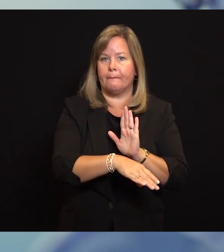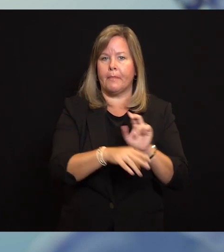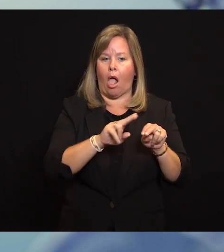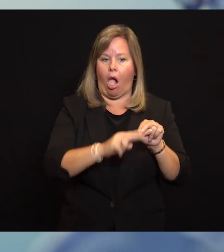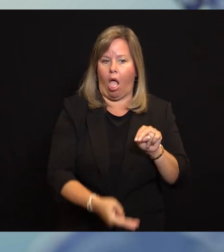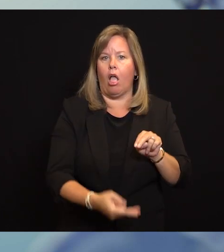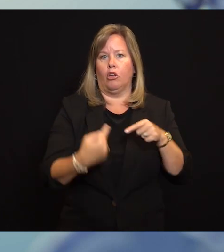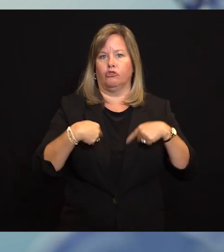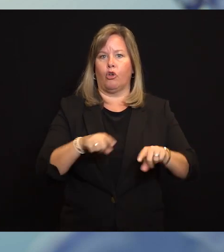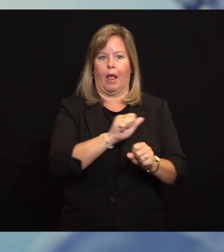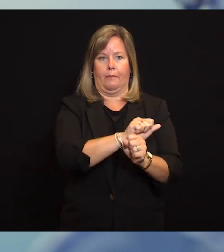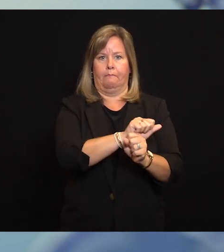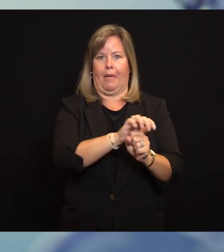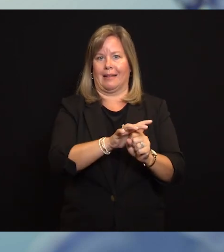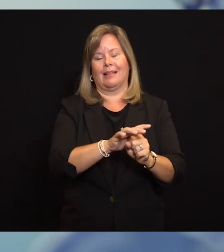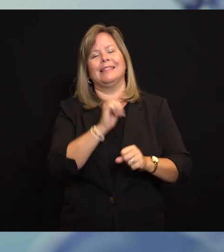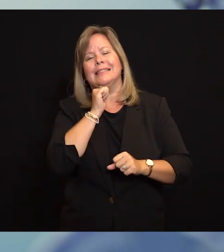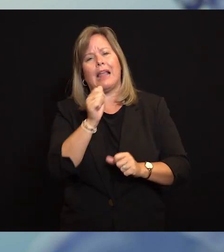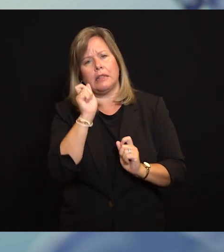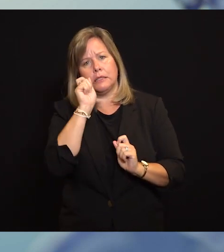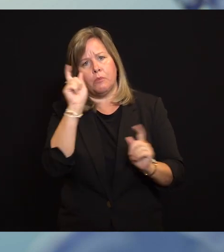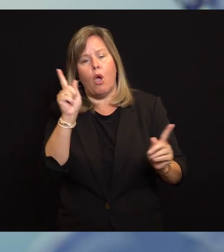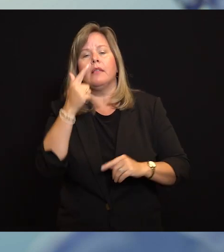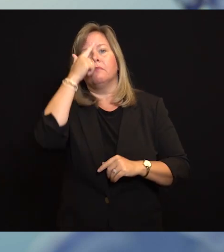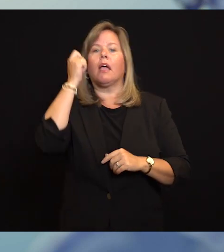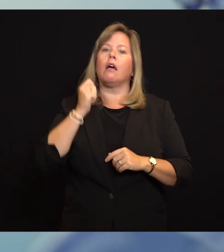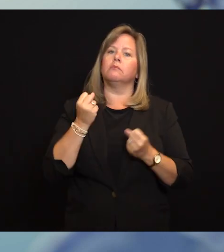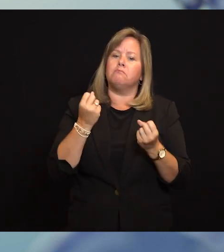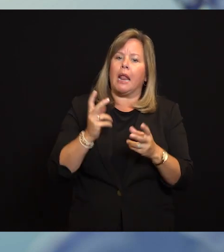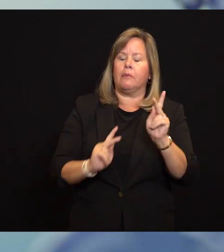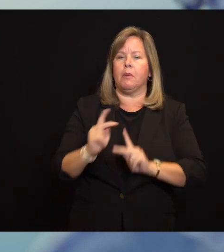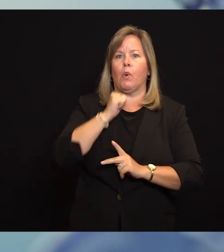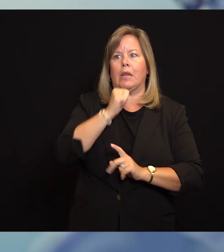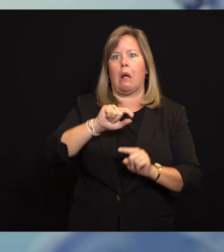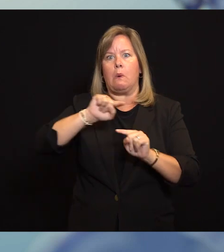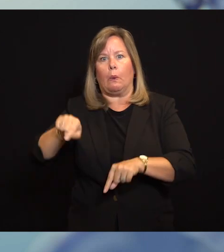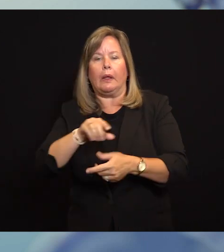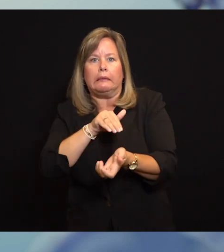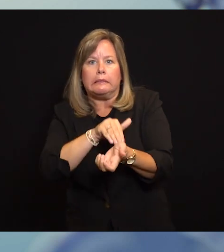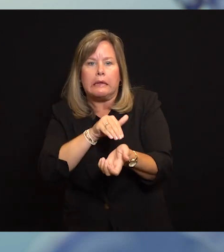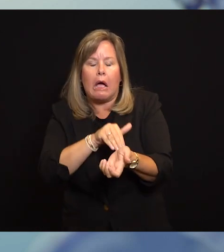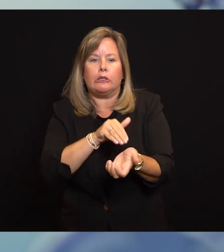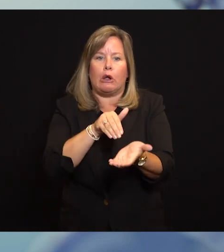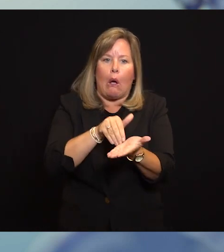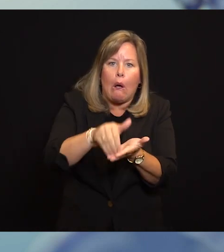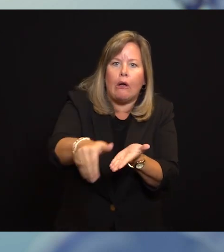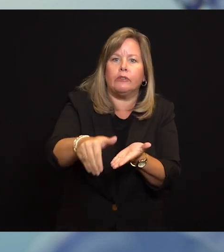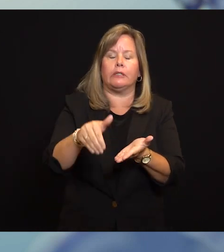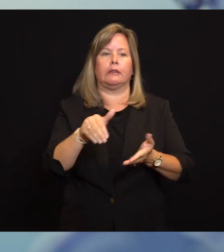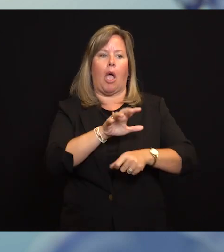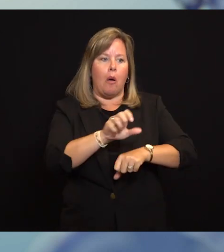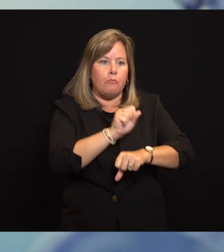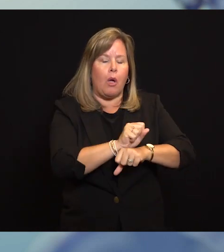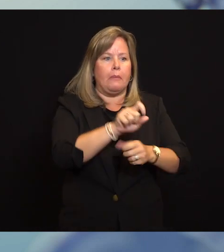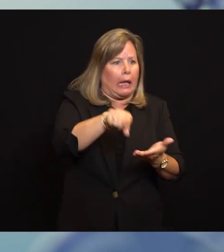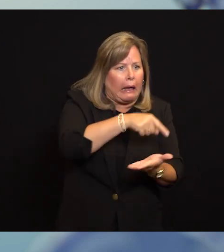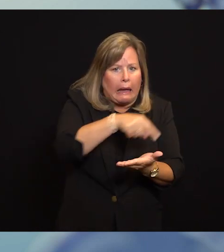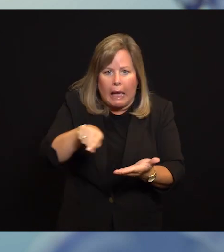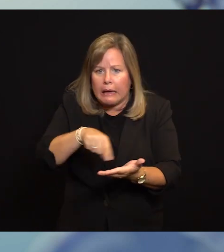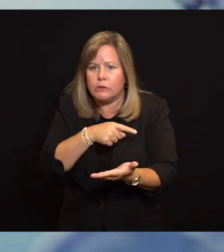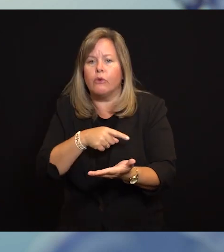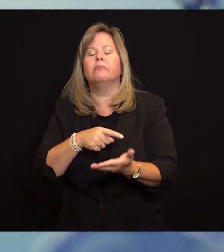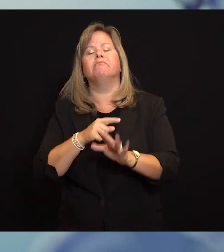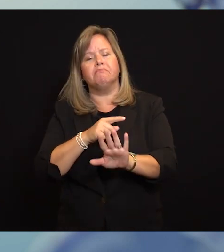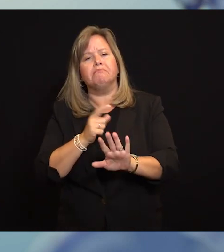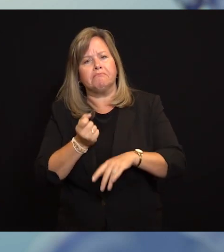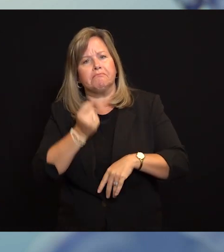surprise. Many appointments have been canceled. People haven't been going to the doctor as much as they normally would have. It's very